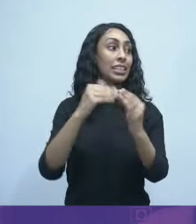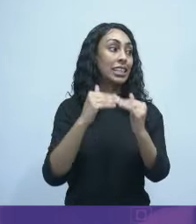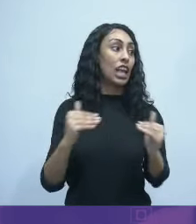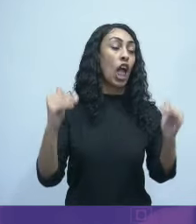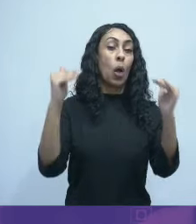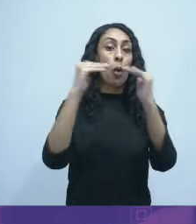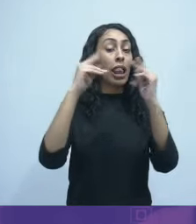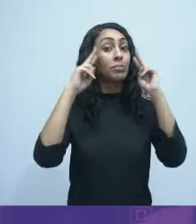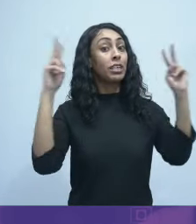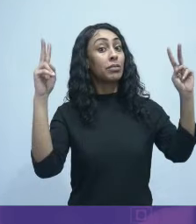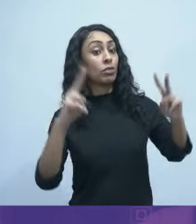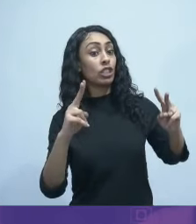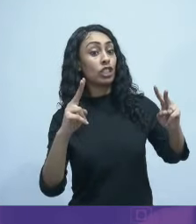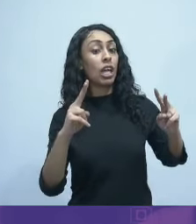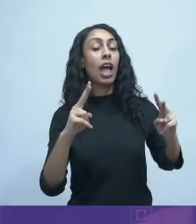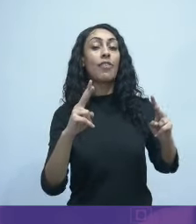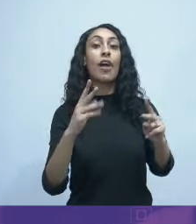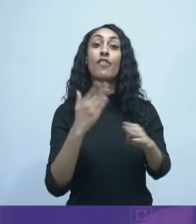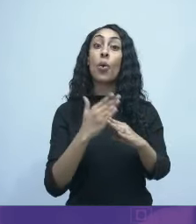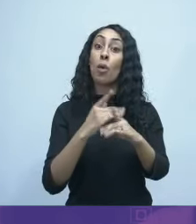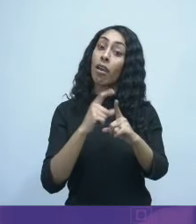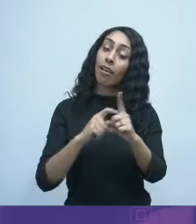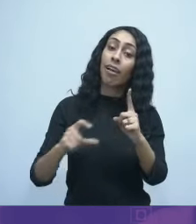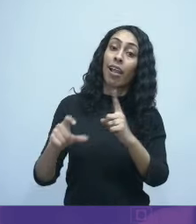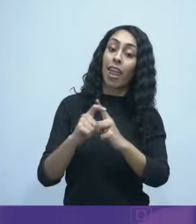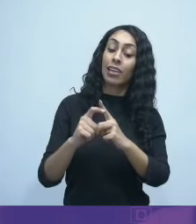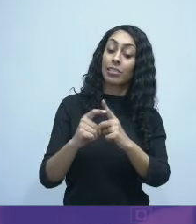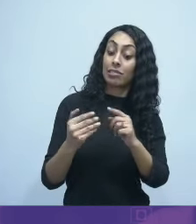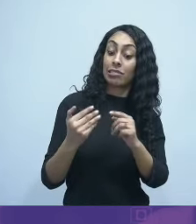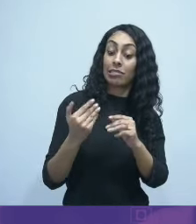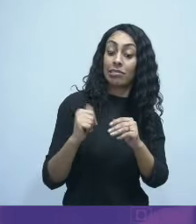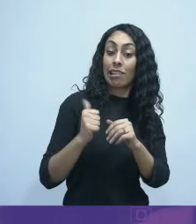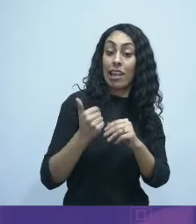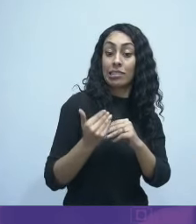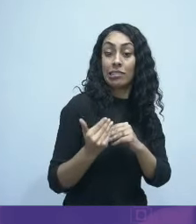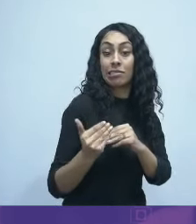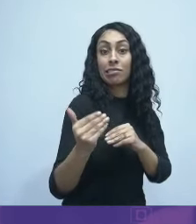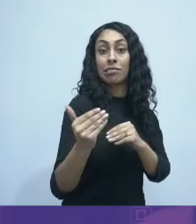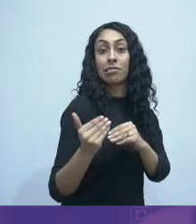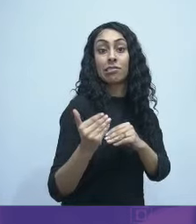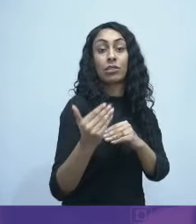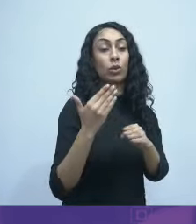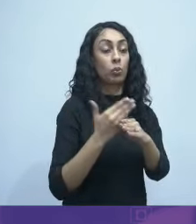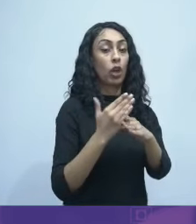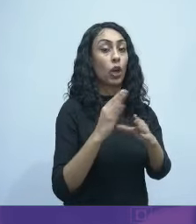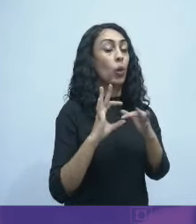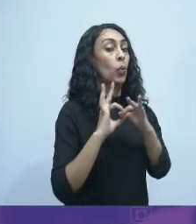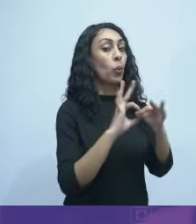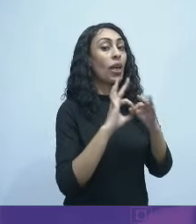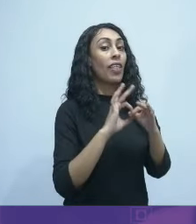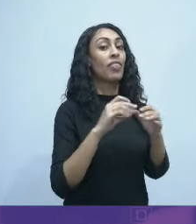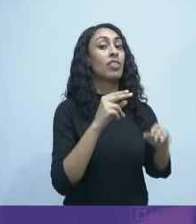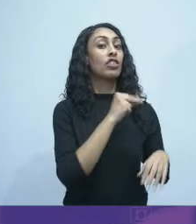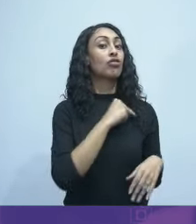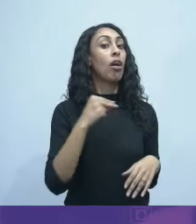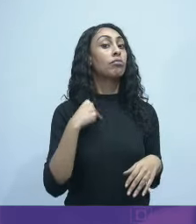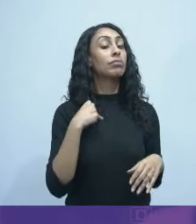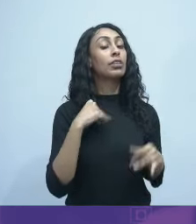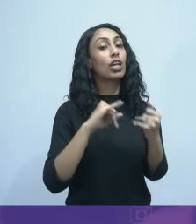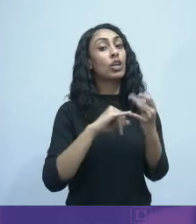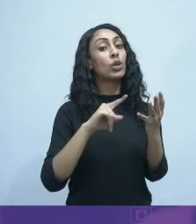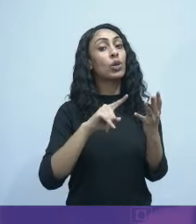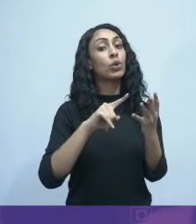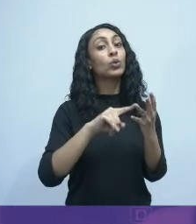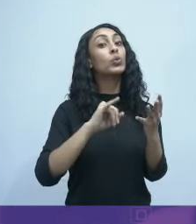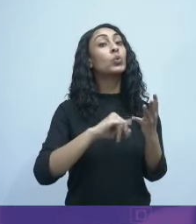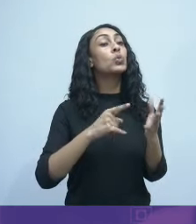look at social mobility and class in particular over the next couple of years. So we're currently working with Dr. Susan Oman, who's at the University of